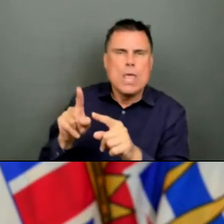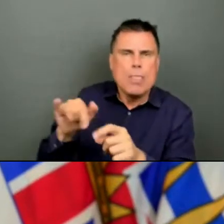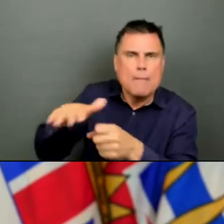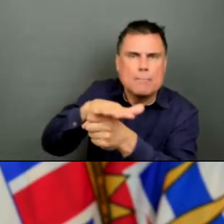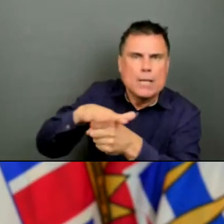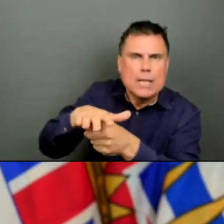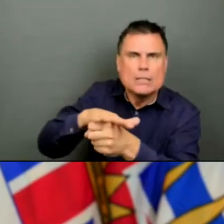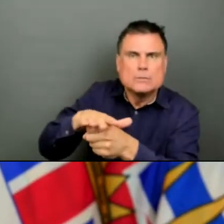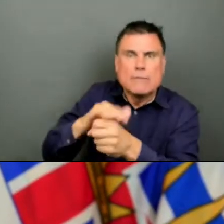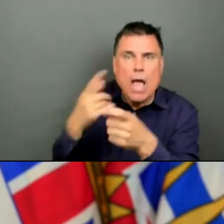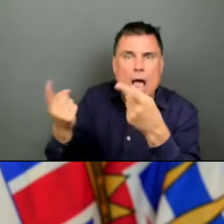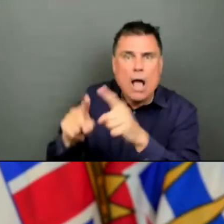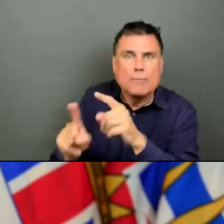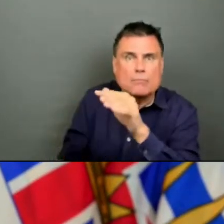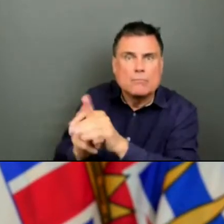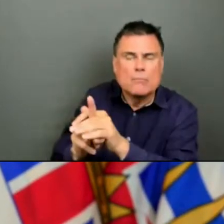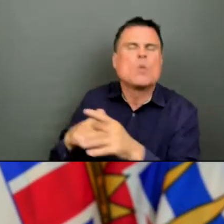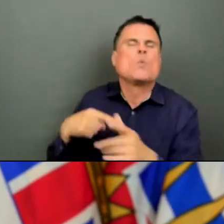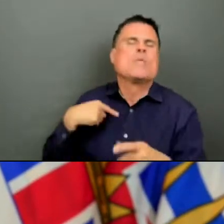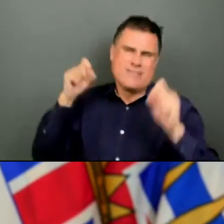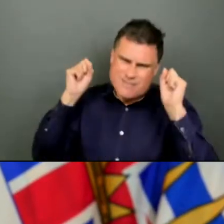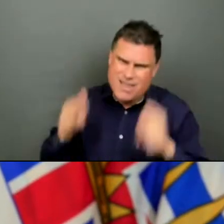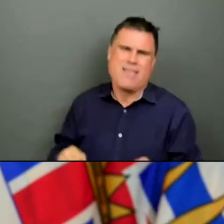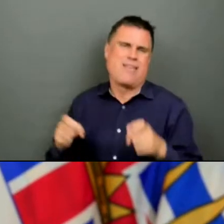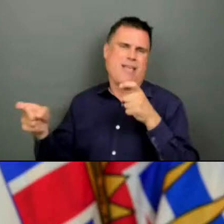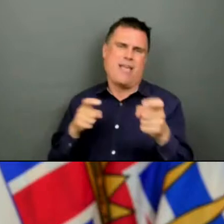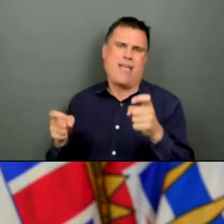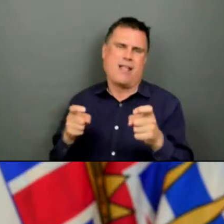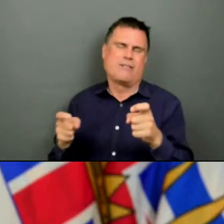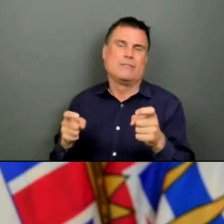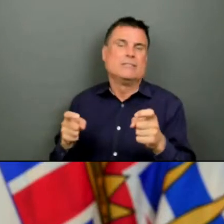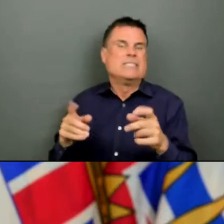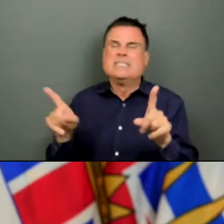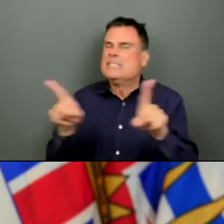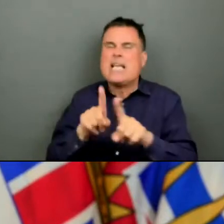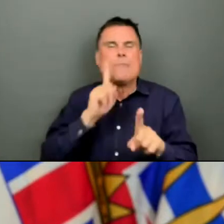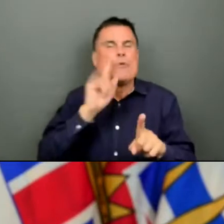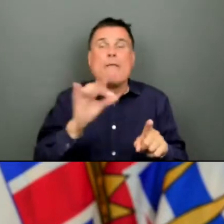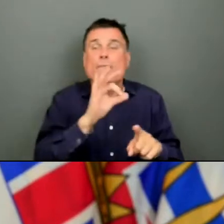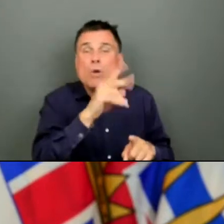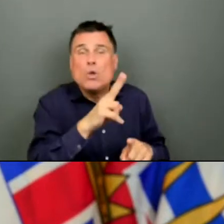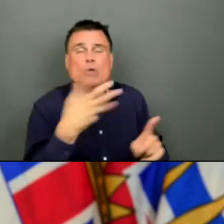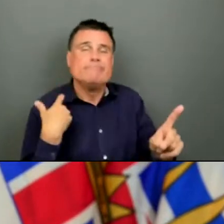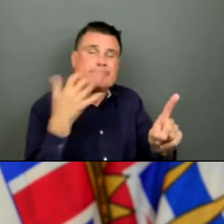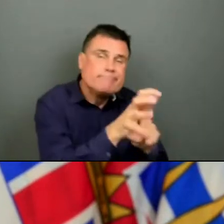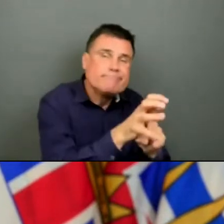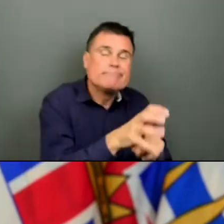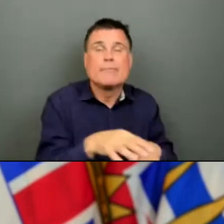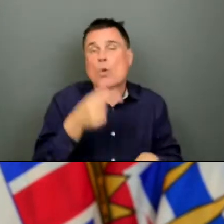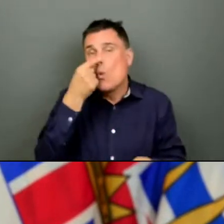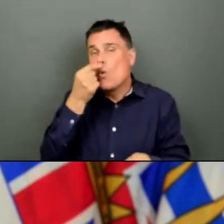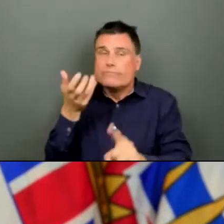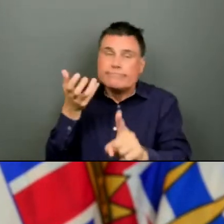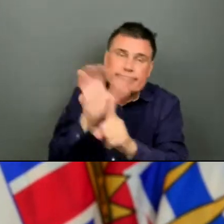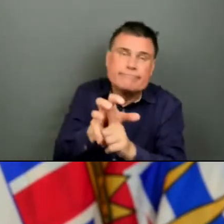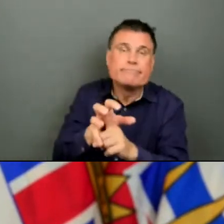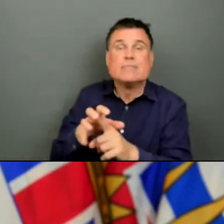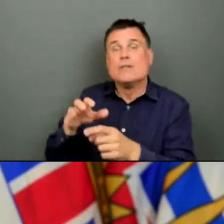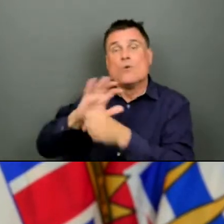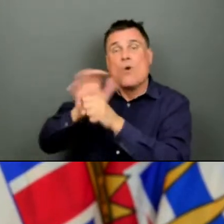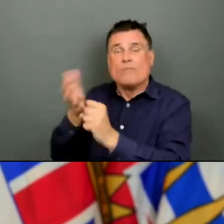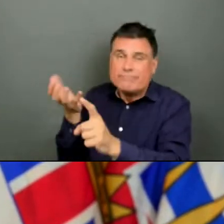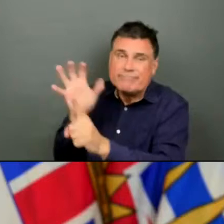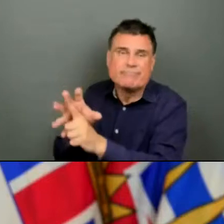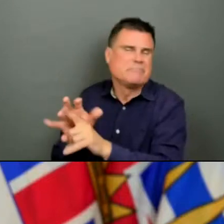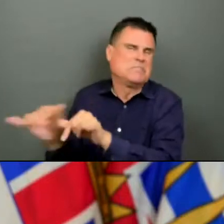other respiratory viruses? It's going to be some time before we, some time in terms of years, before we understand